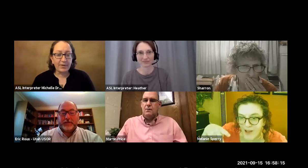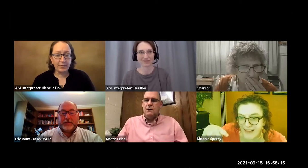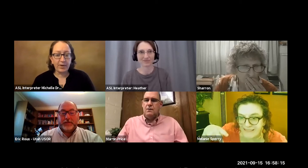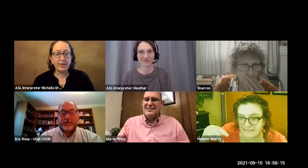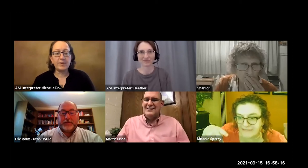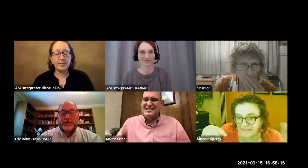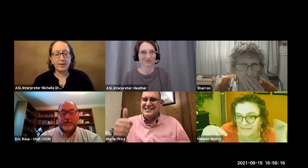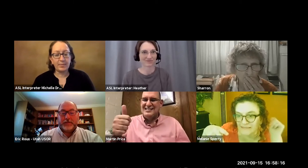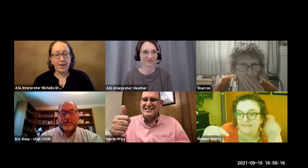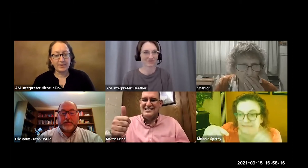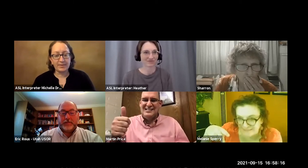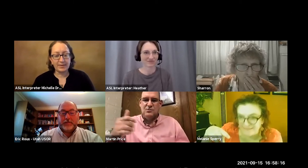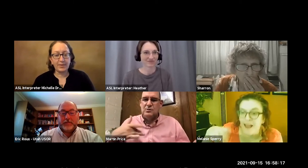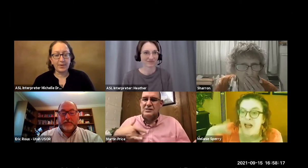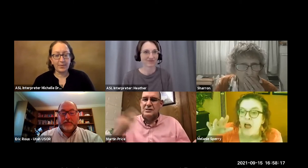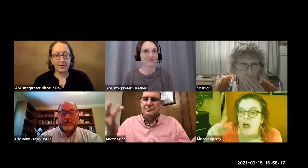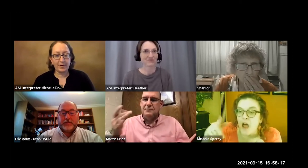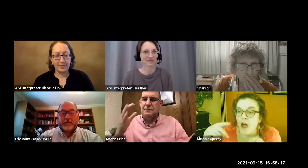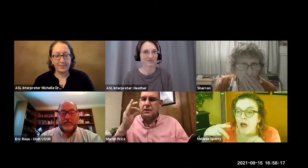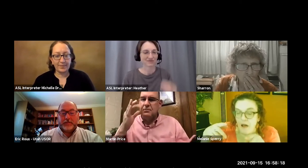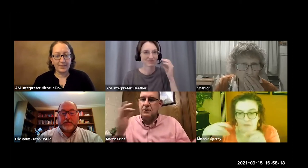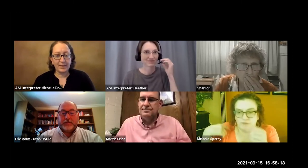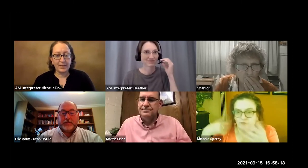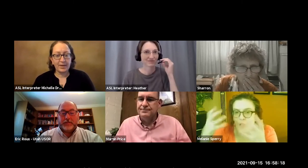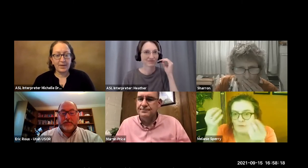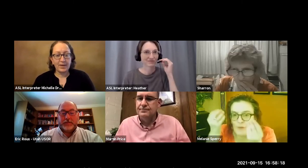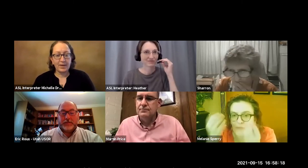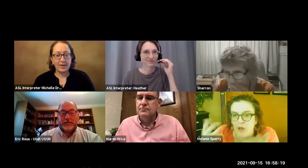Martin says, hello, everyone. And Pamela says, hello, Martin.